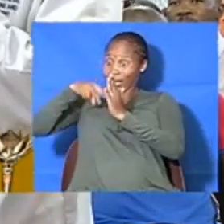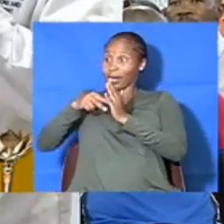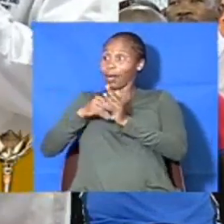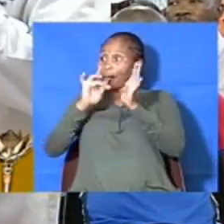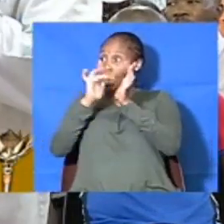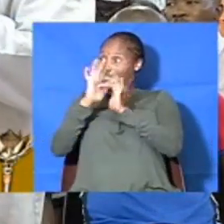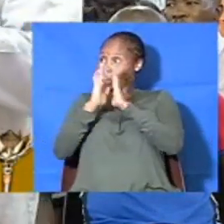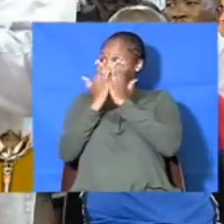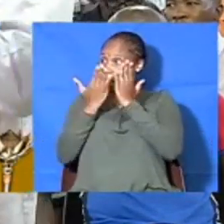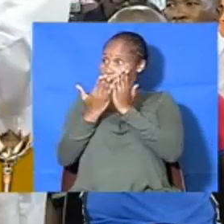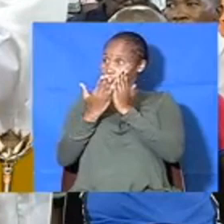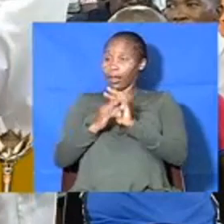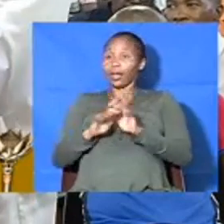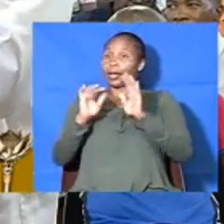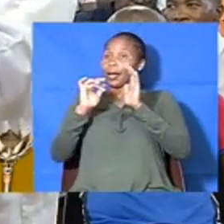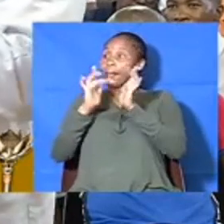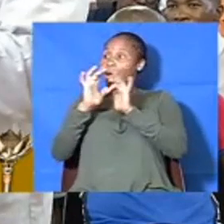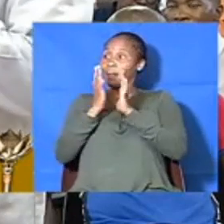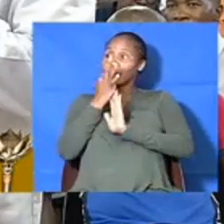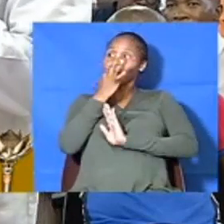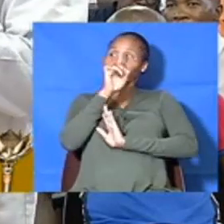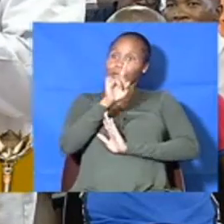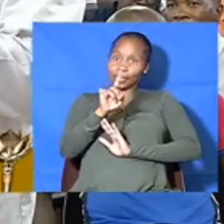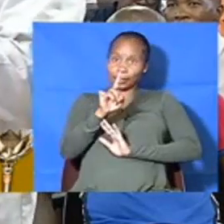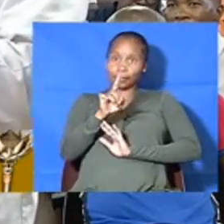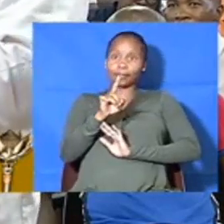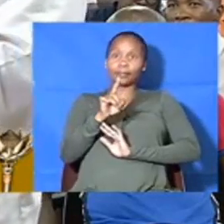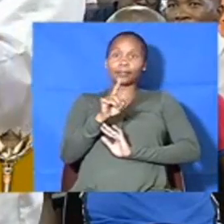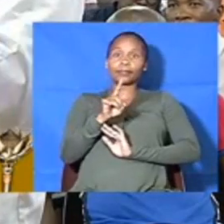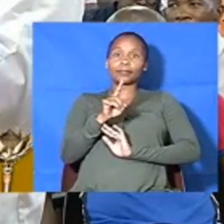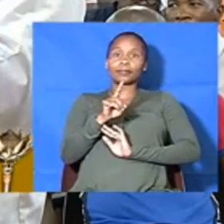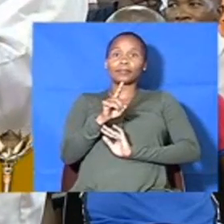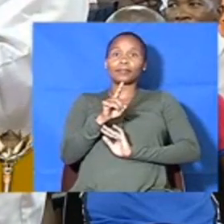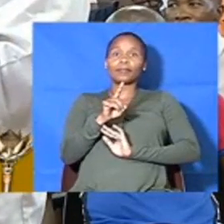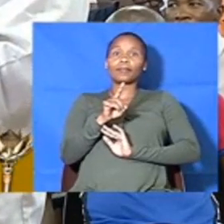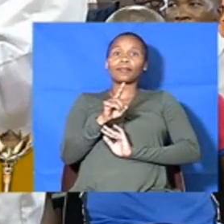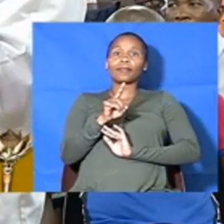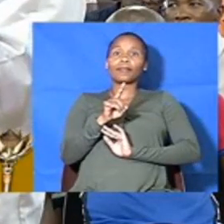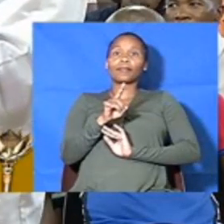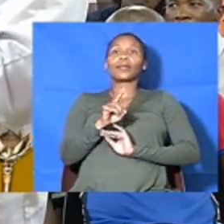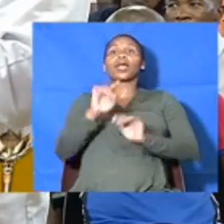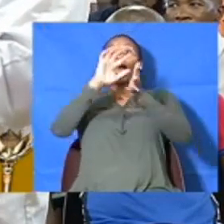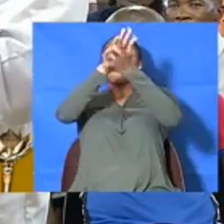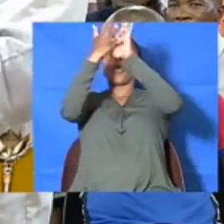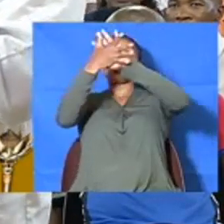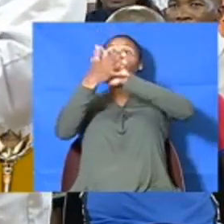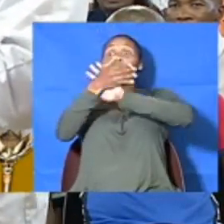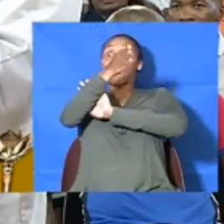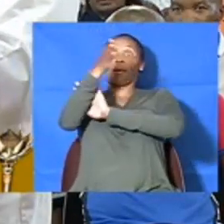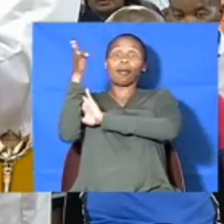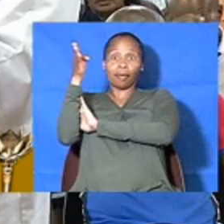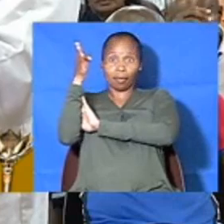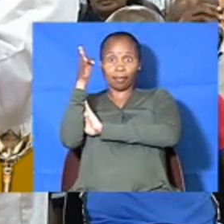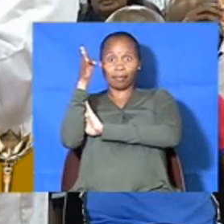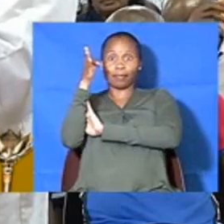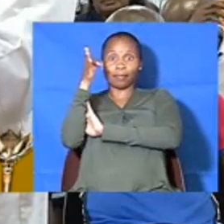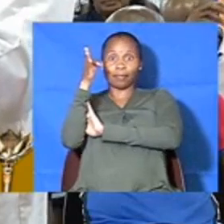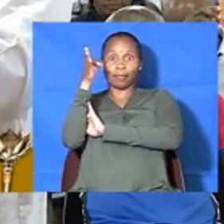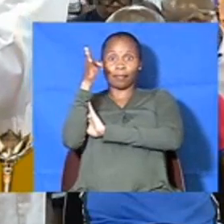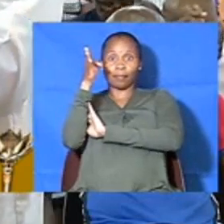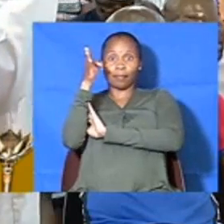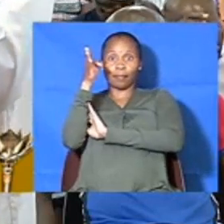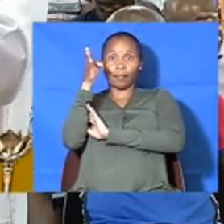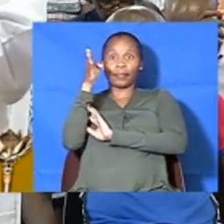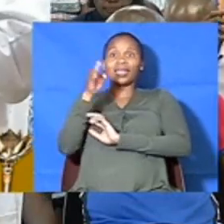to the medic clinics ja di private. The other thing is with regards to the clinics and